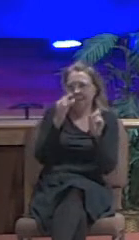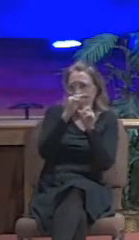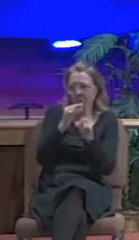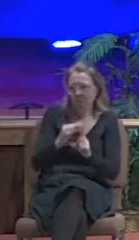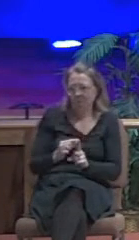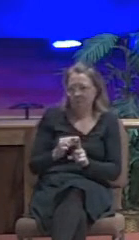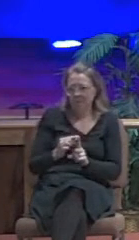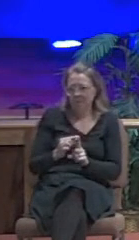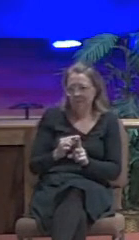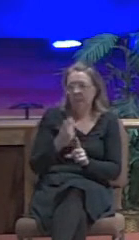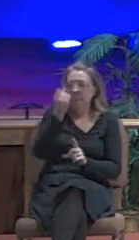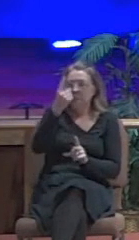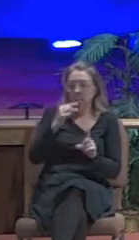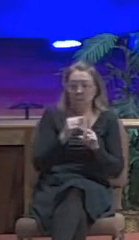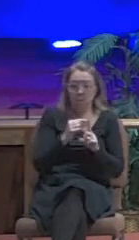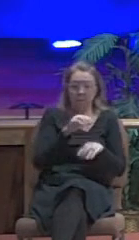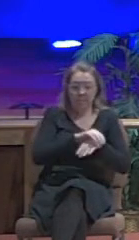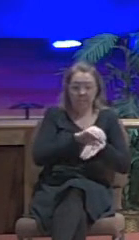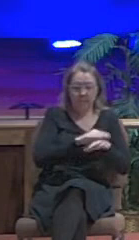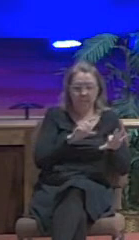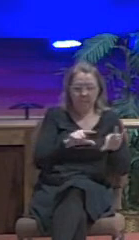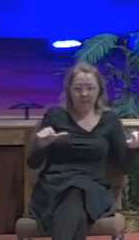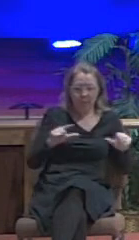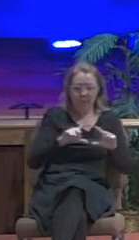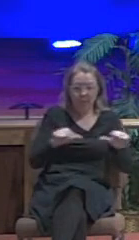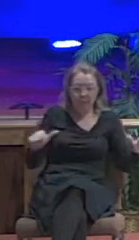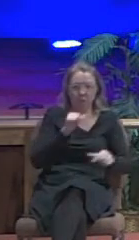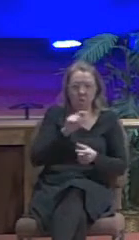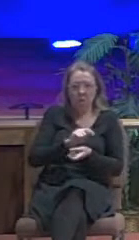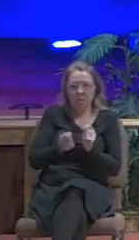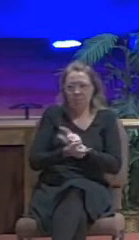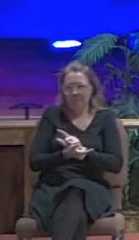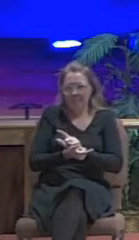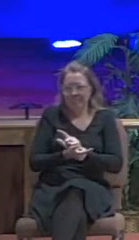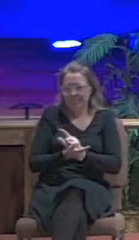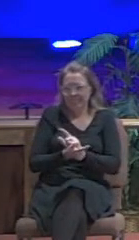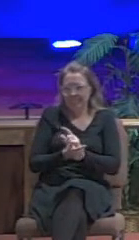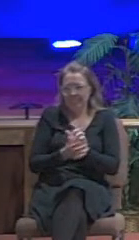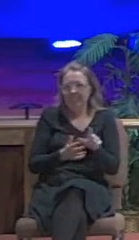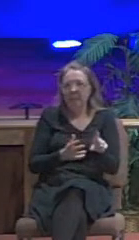translated correctly. When you hear the word poor, what do you think of?